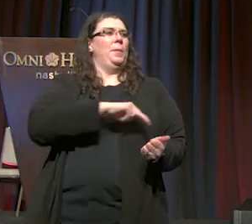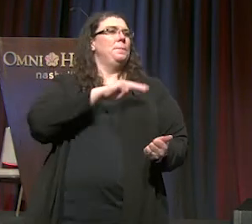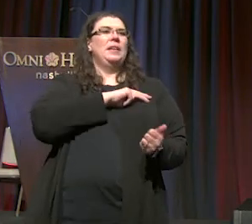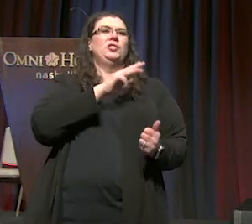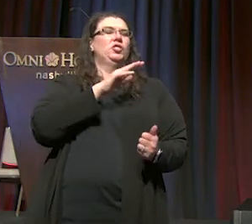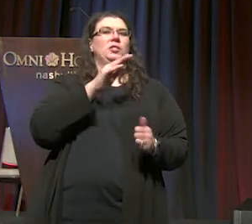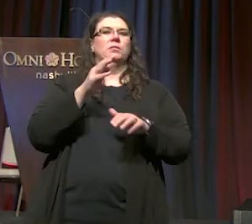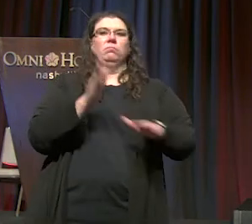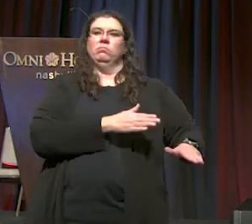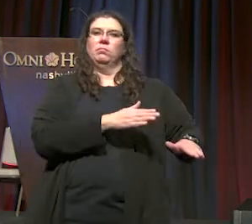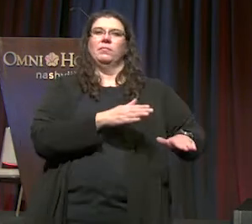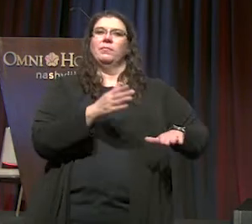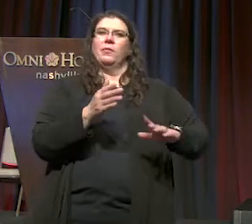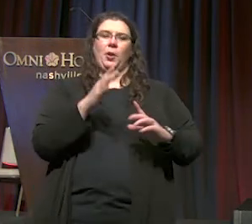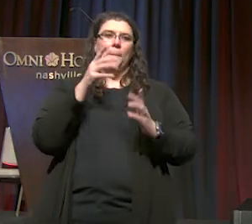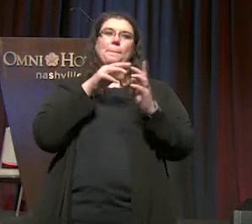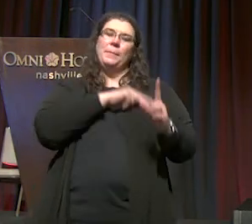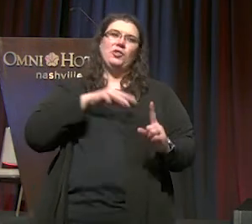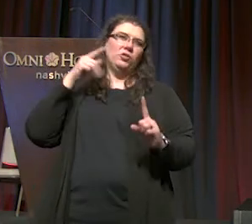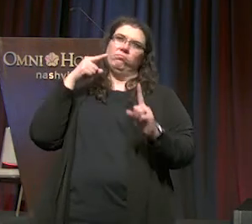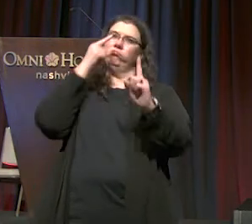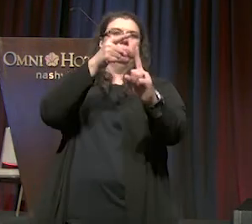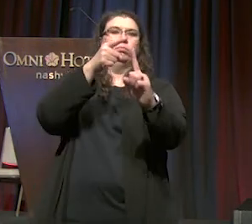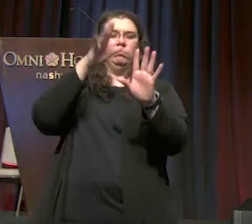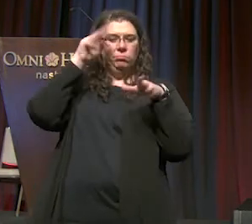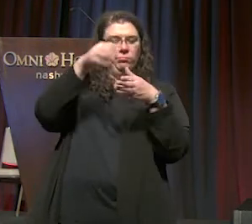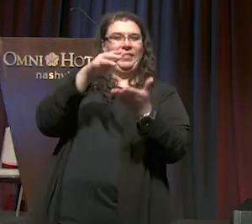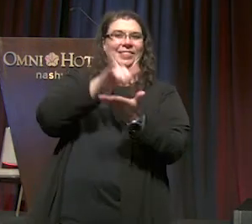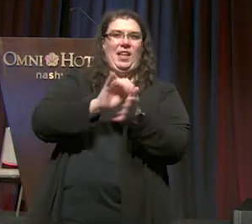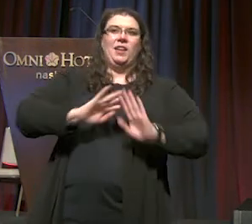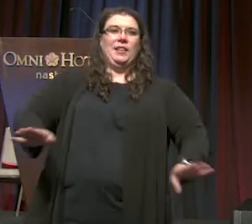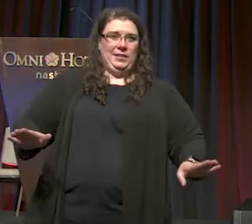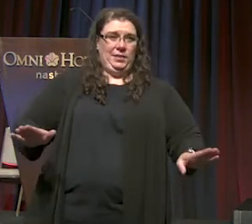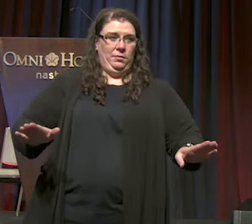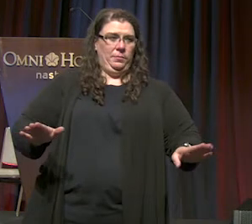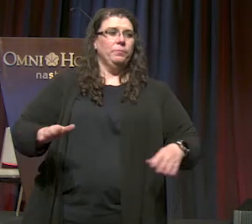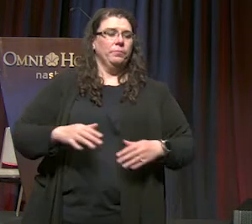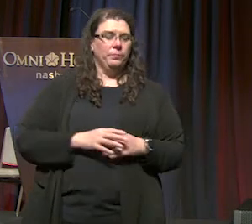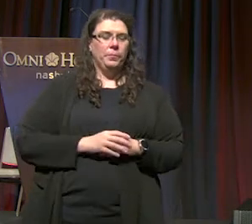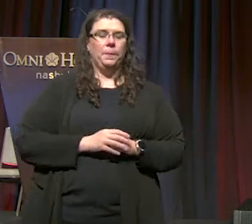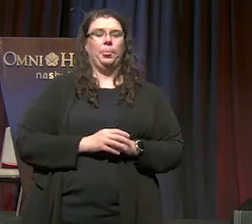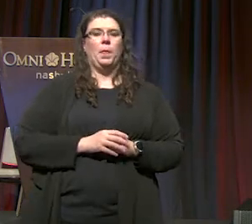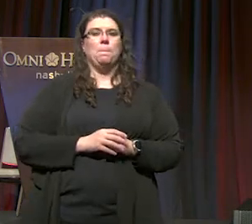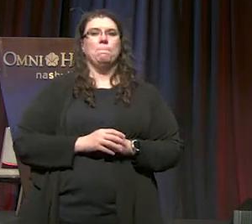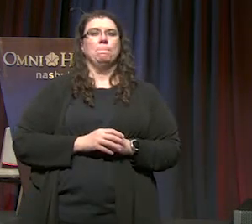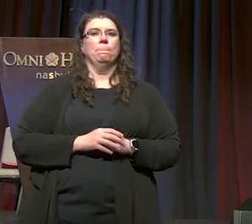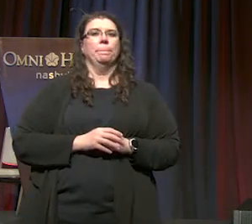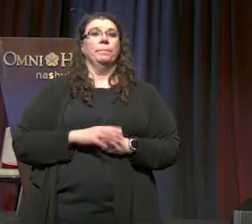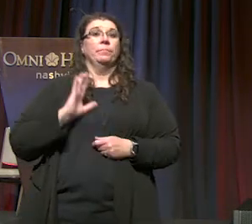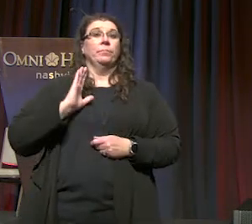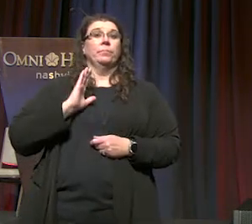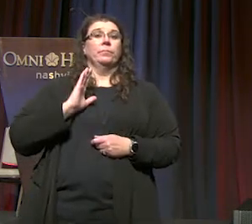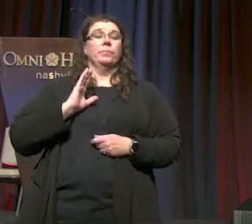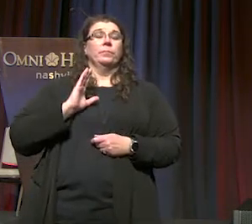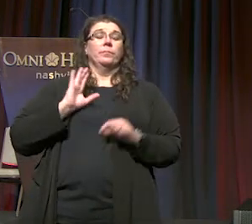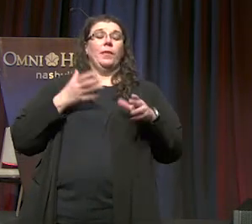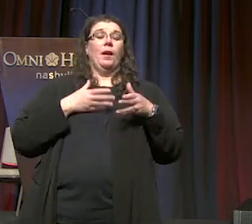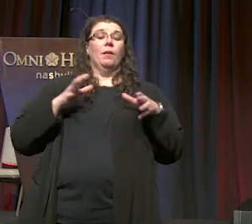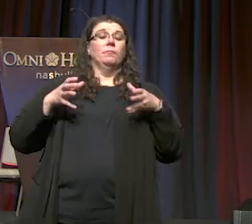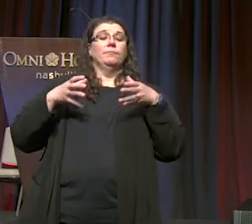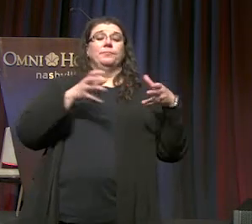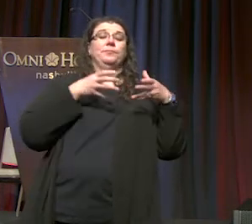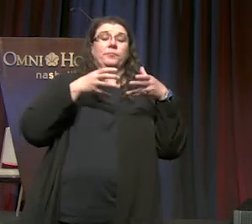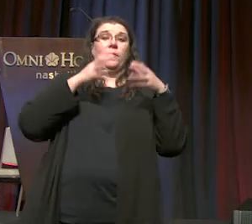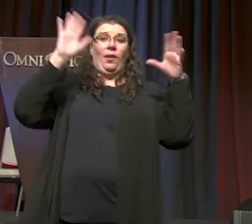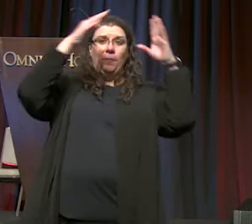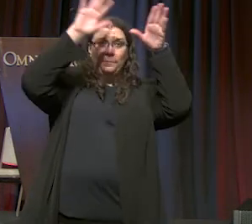highest aspiration. The Philippine Central Conference College of Bishops passed a